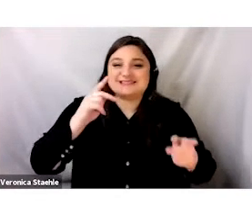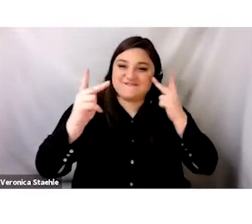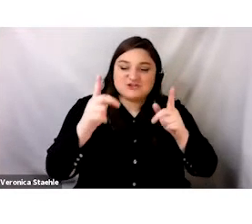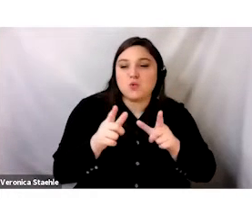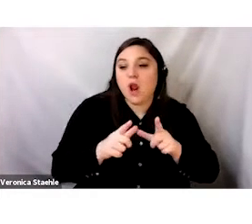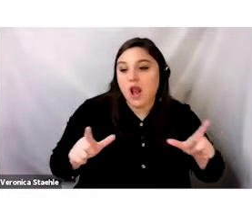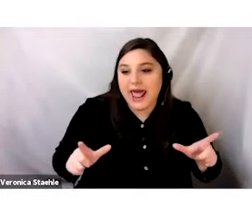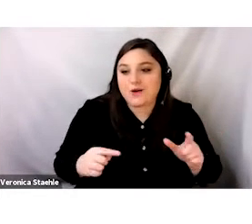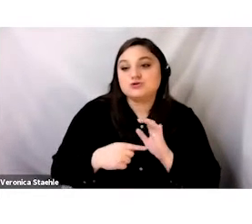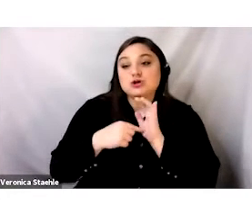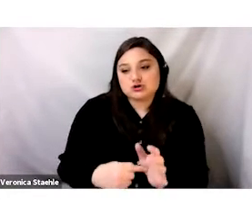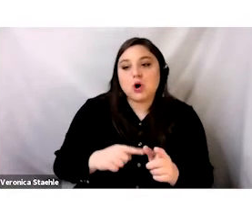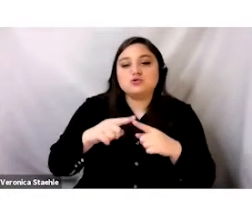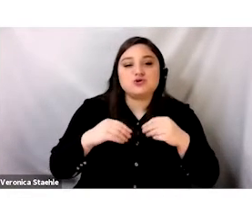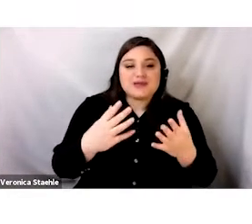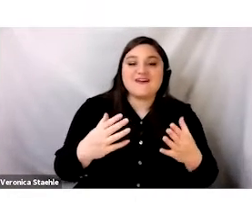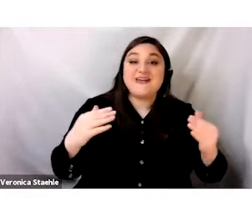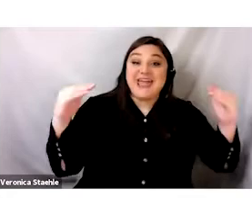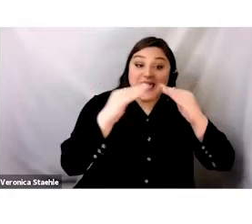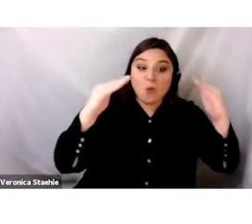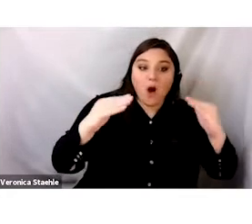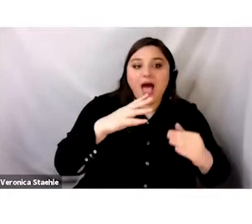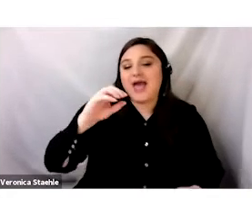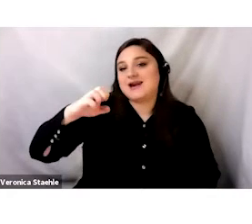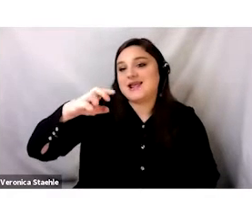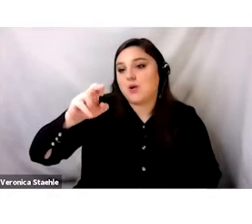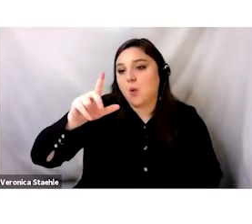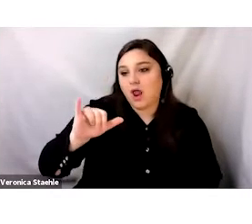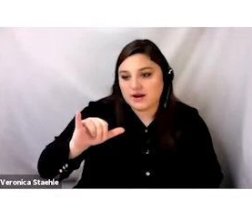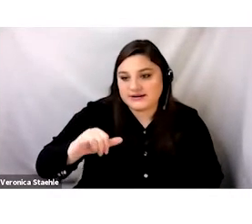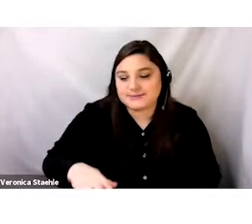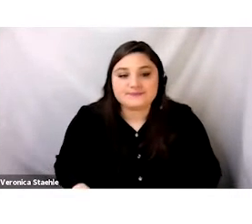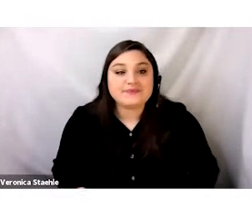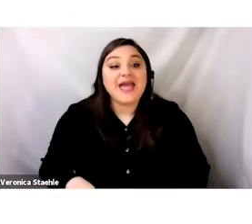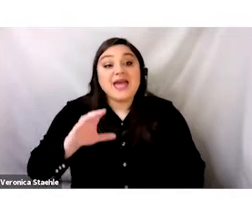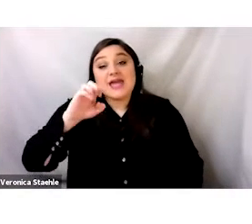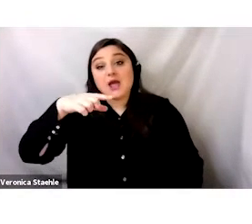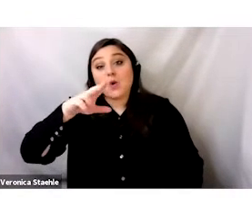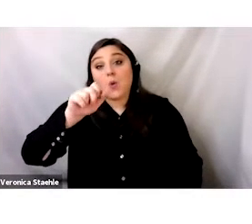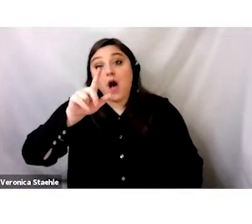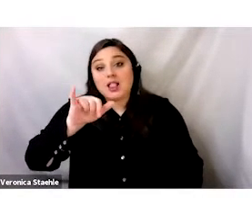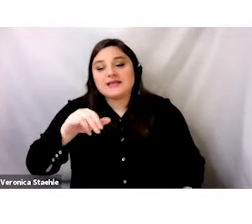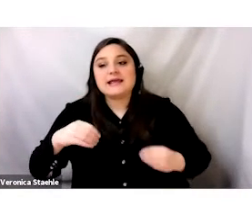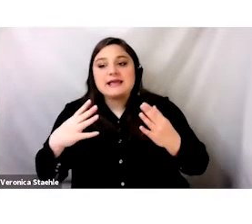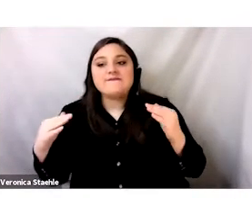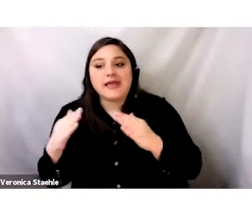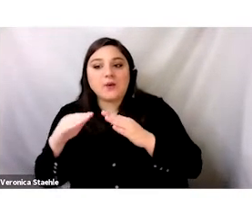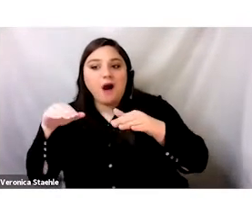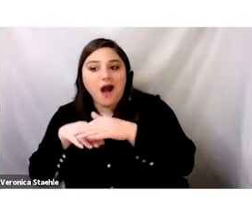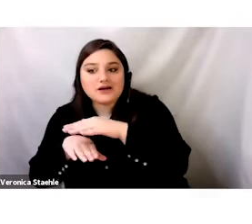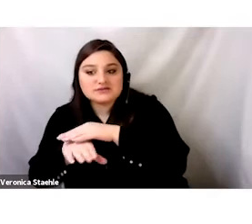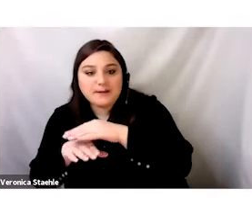easily. Equality is giving folks equal access. Equity is giving people equal outcomes. And we should not think that they